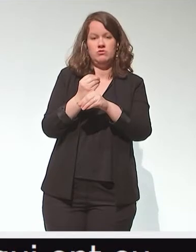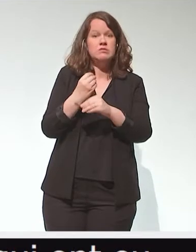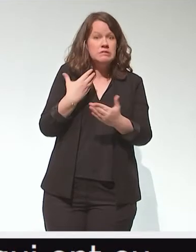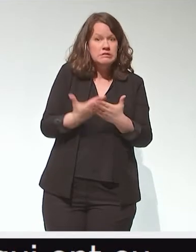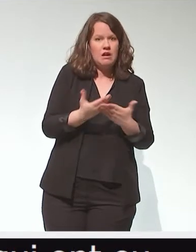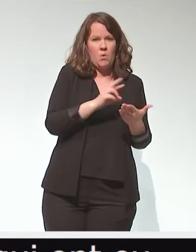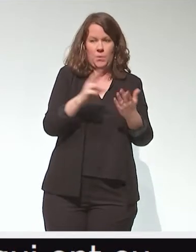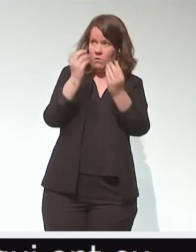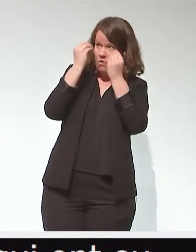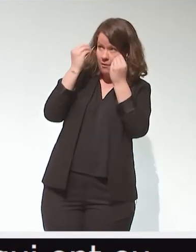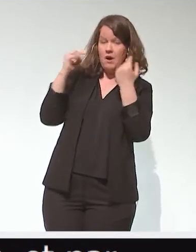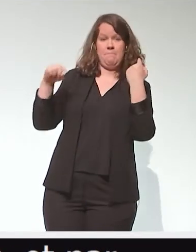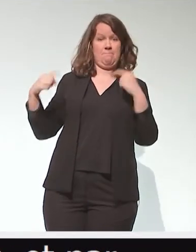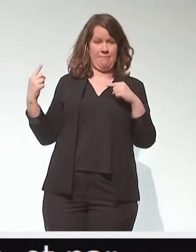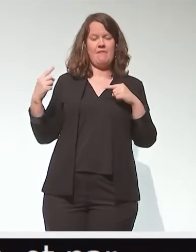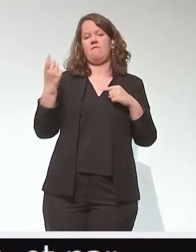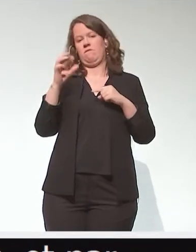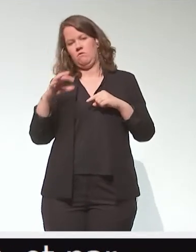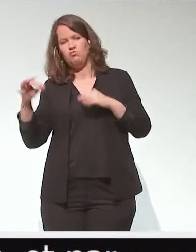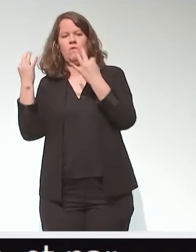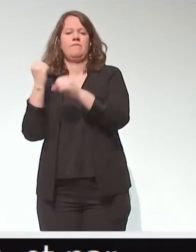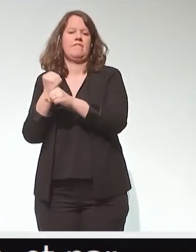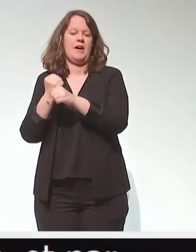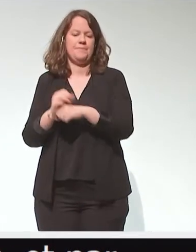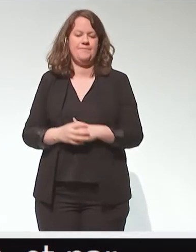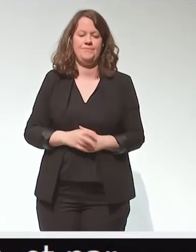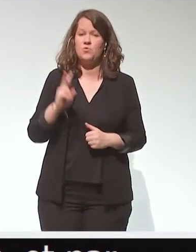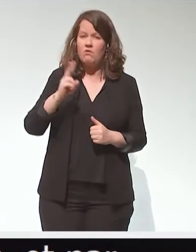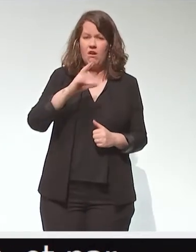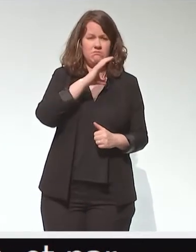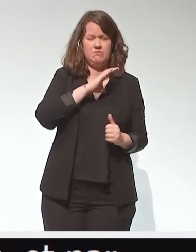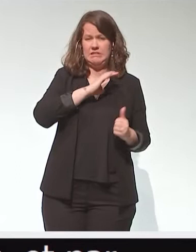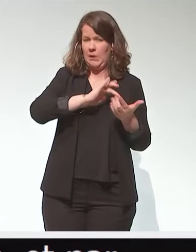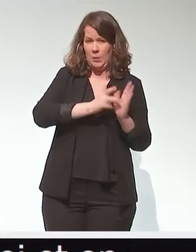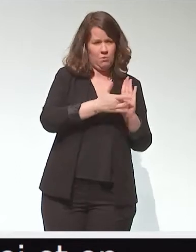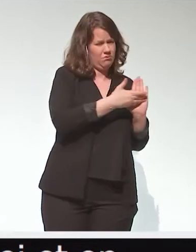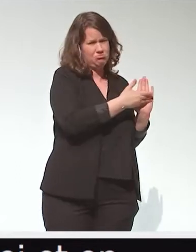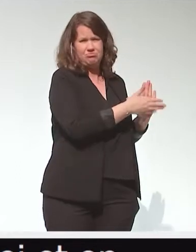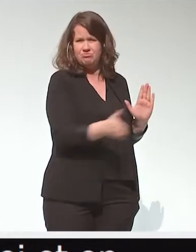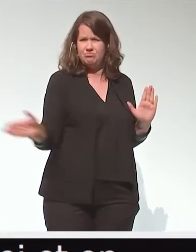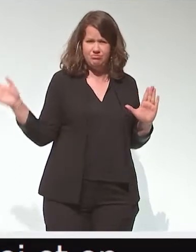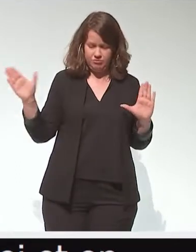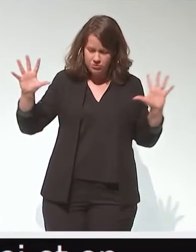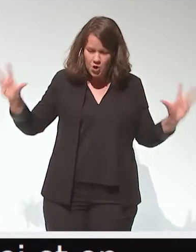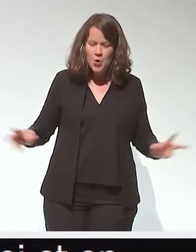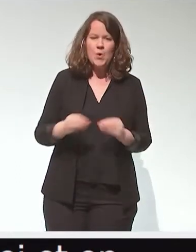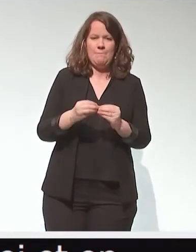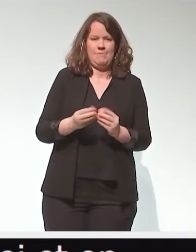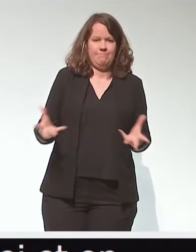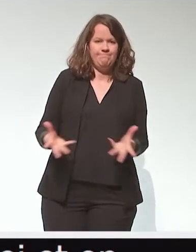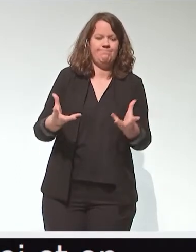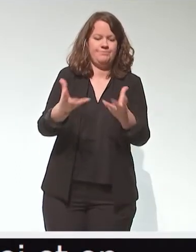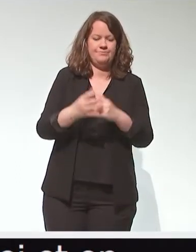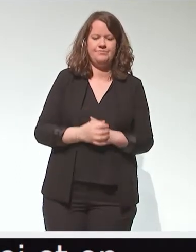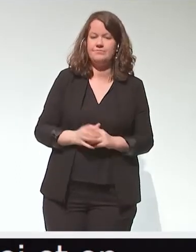retrain, find another job, rebuild their lives. We will burn up the furniture. We are using every means